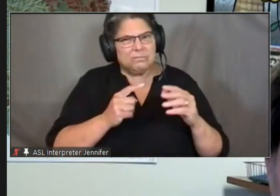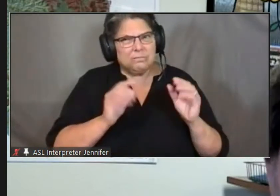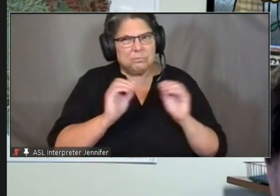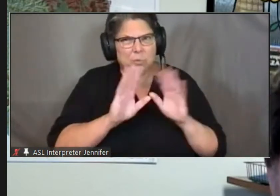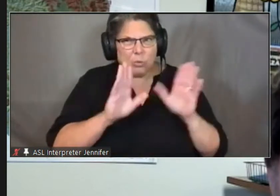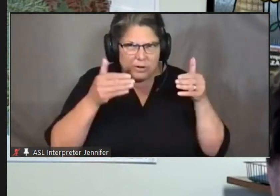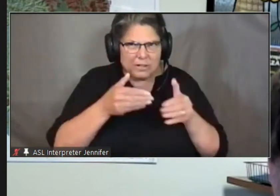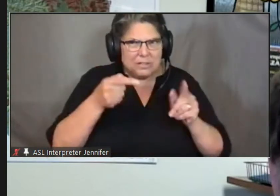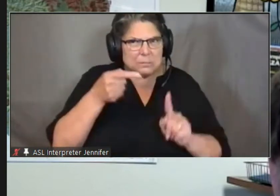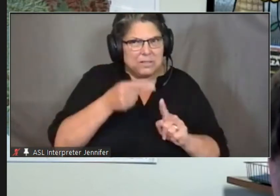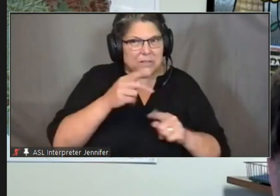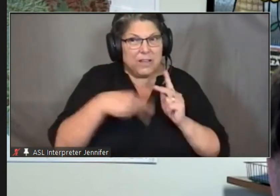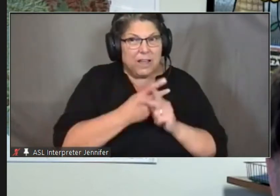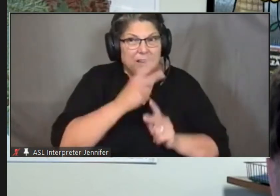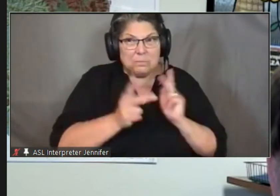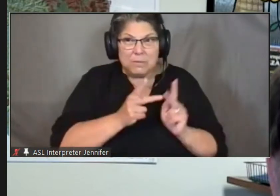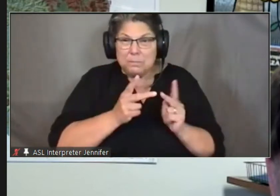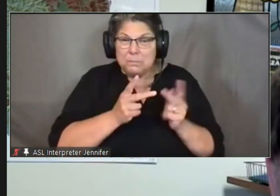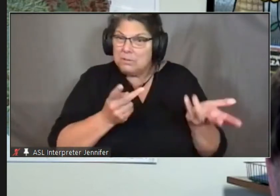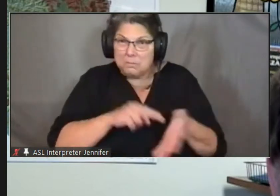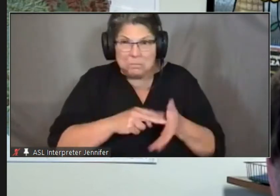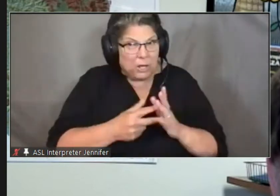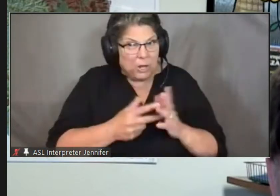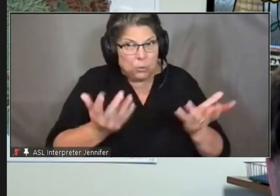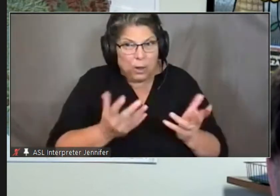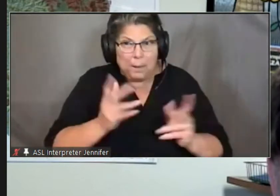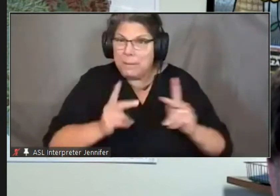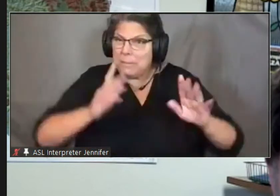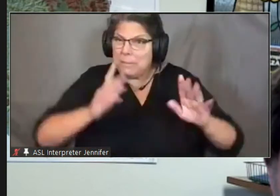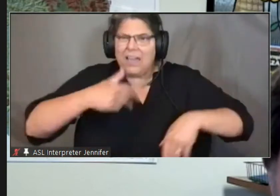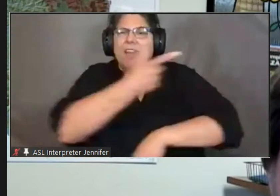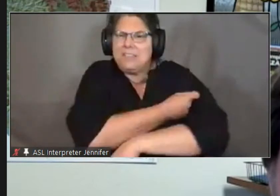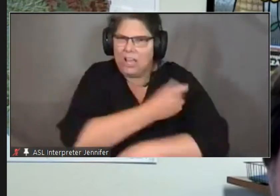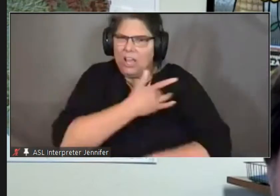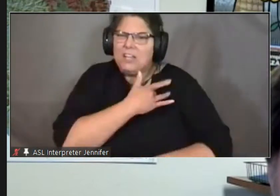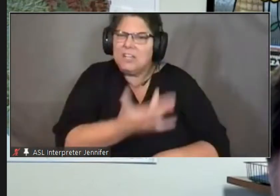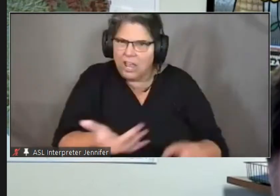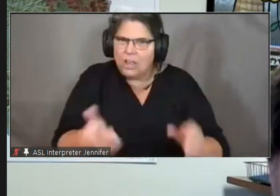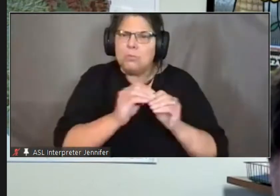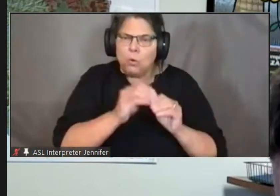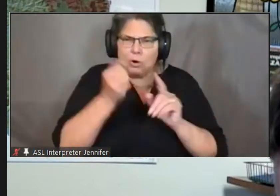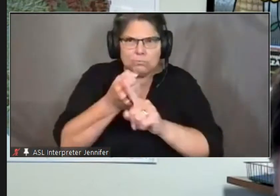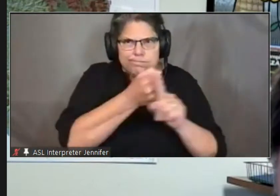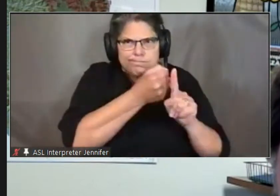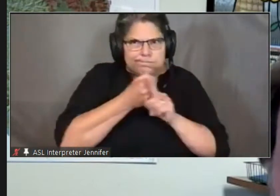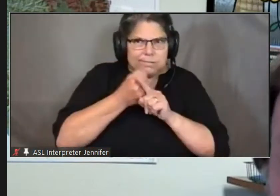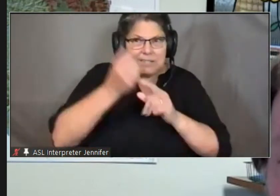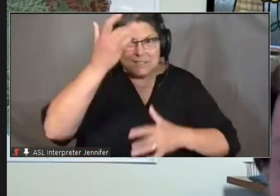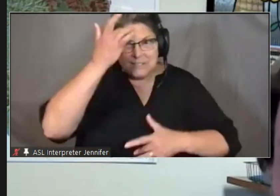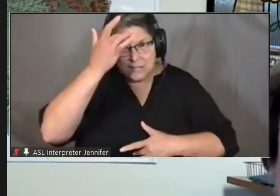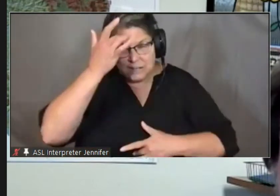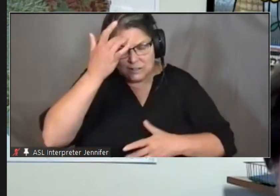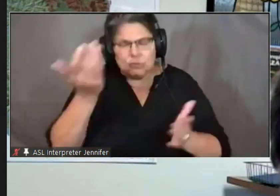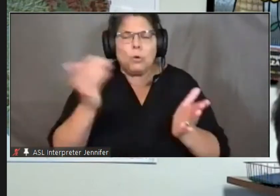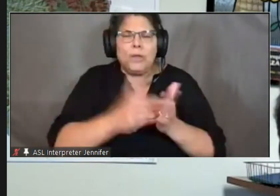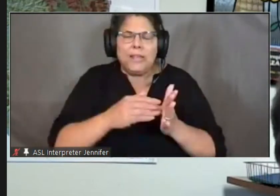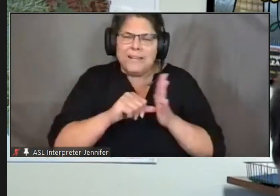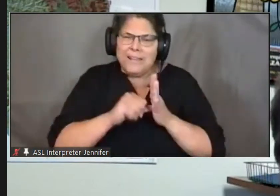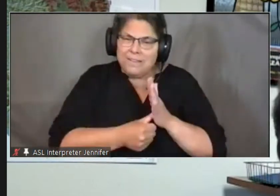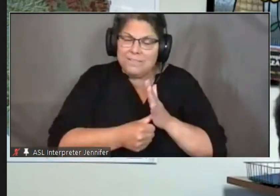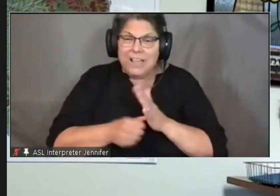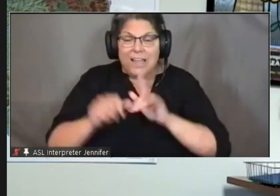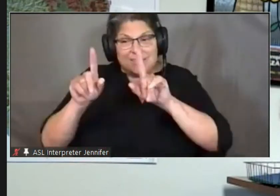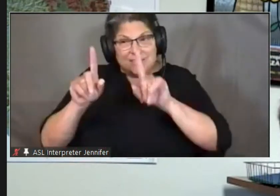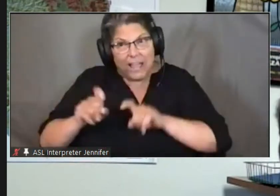are unvaccinated. So we want to continue to advise testing, because without testing, we can't